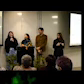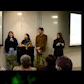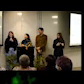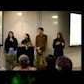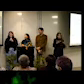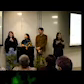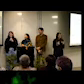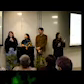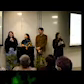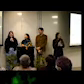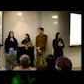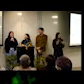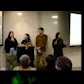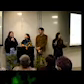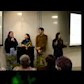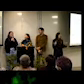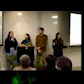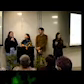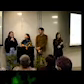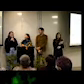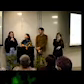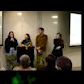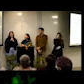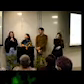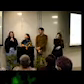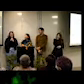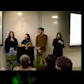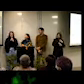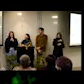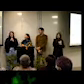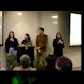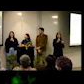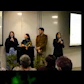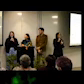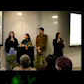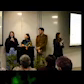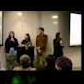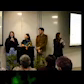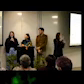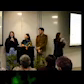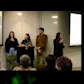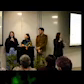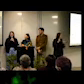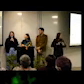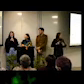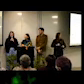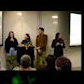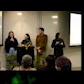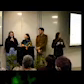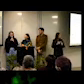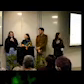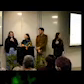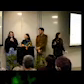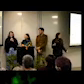But he gave me a chance, and it totally changed my mind. I was going to become a physician. And I said, I actually think research is my